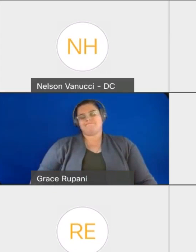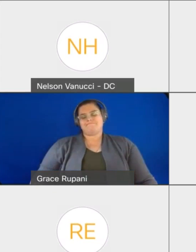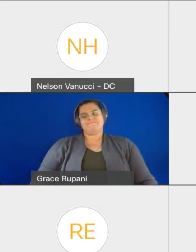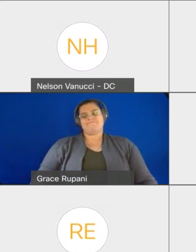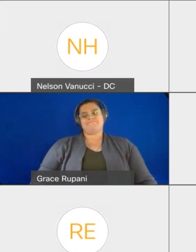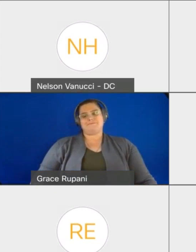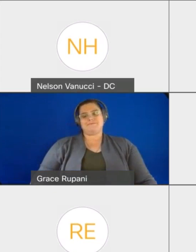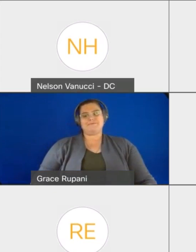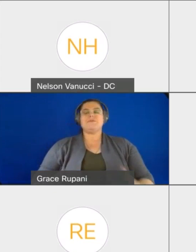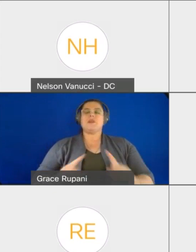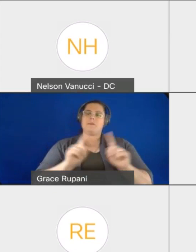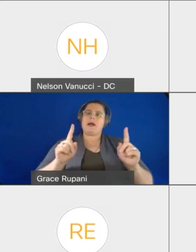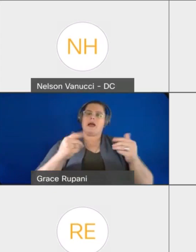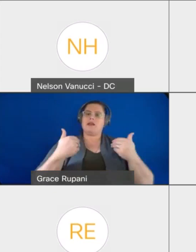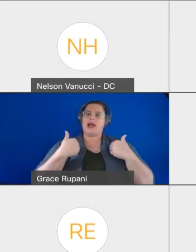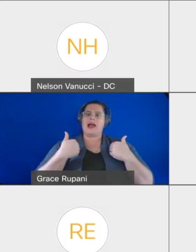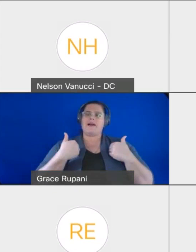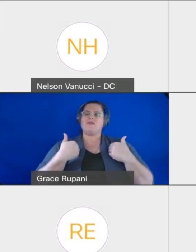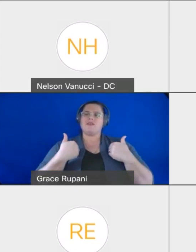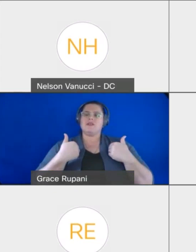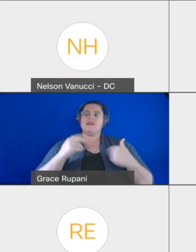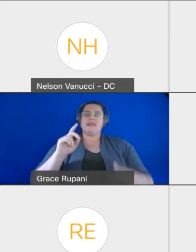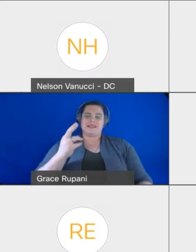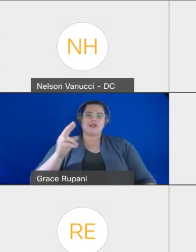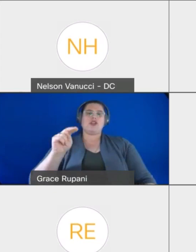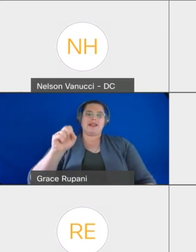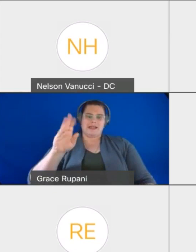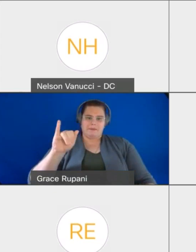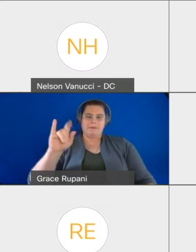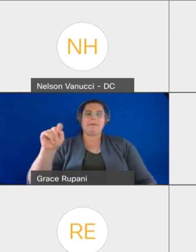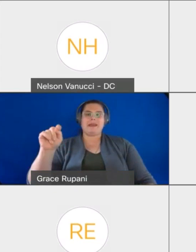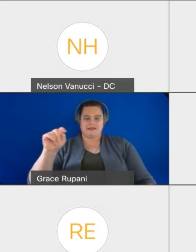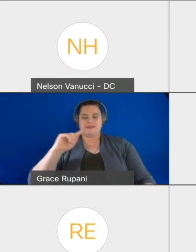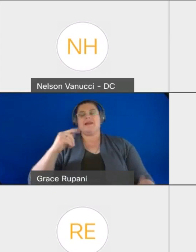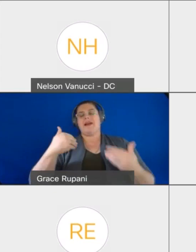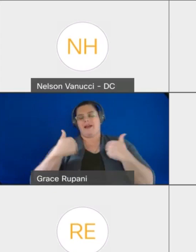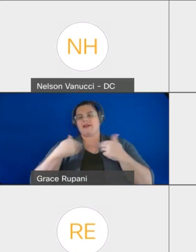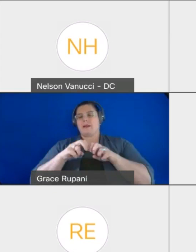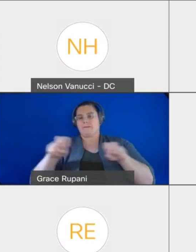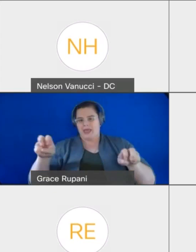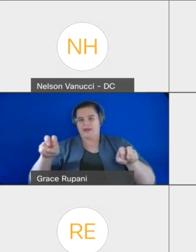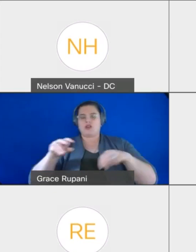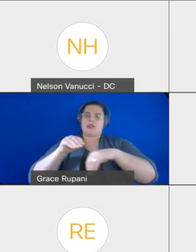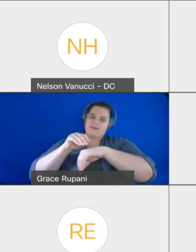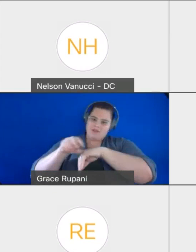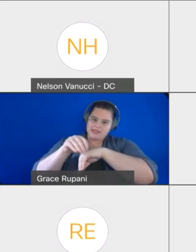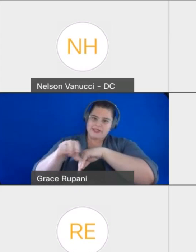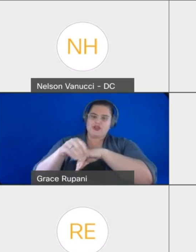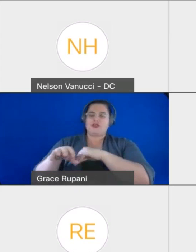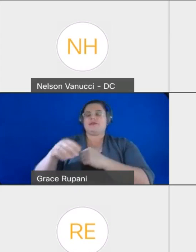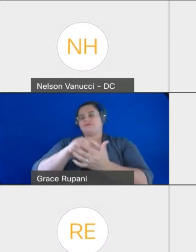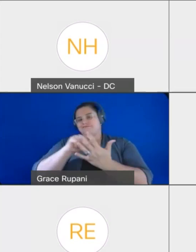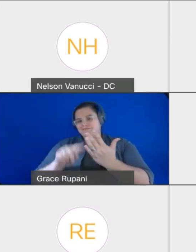there is a panel that advises Dr. Nesbitt on priority for providing the